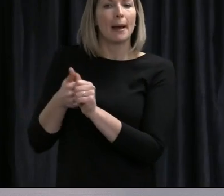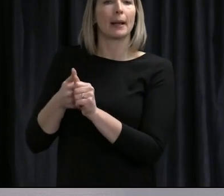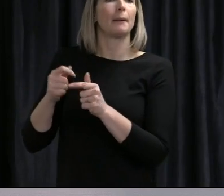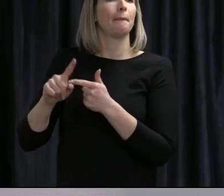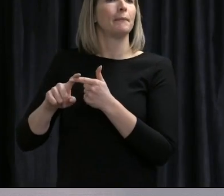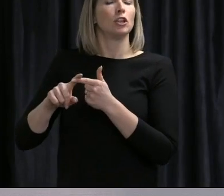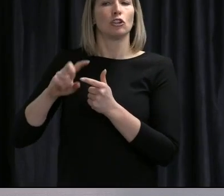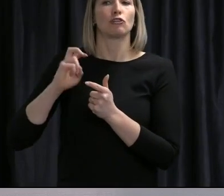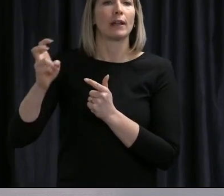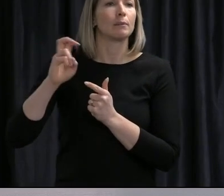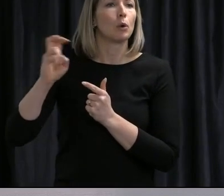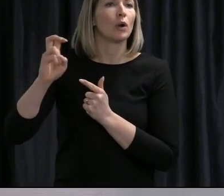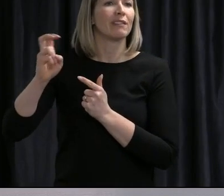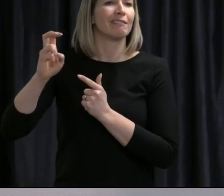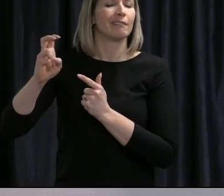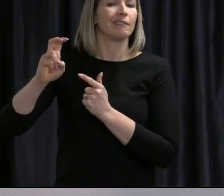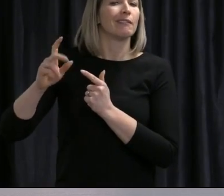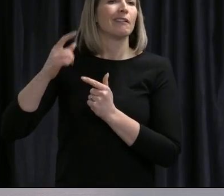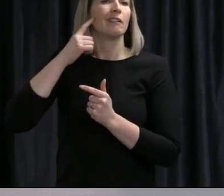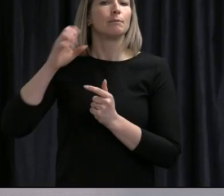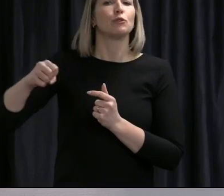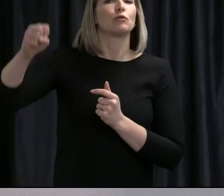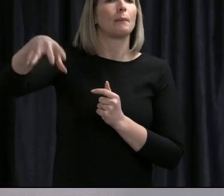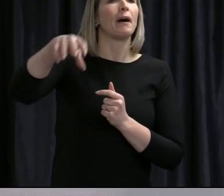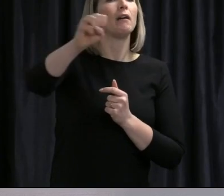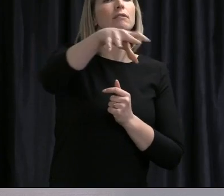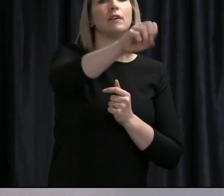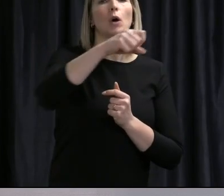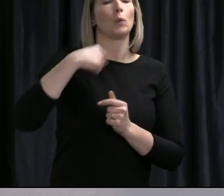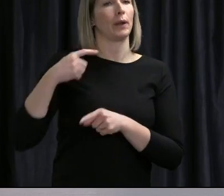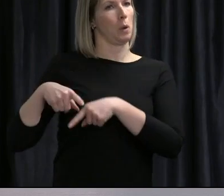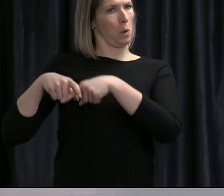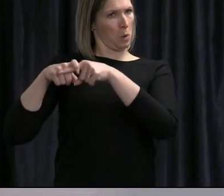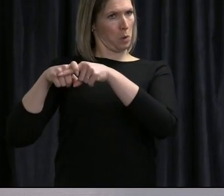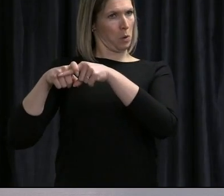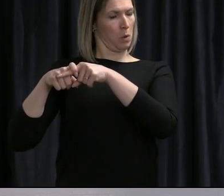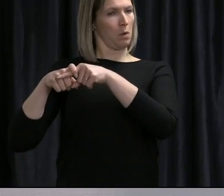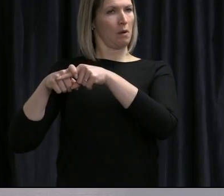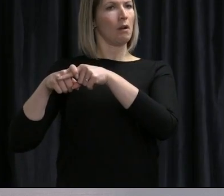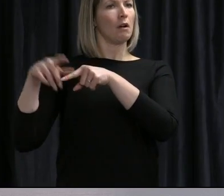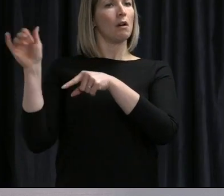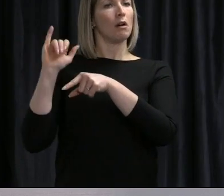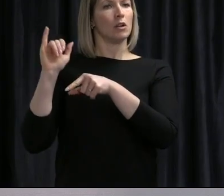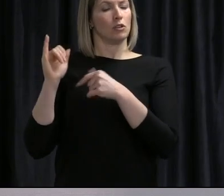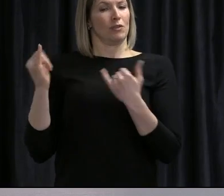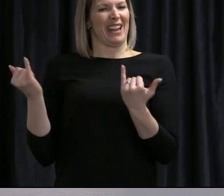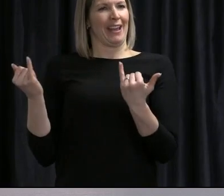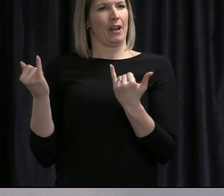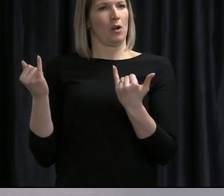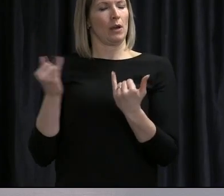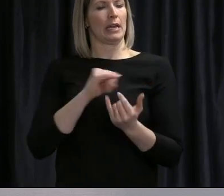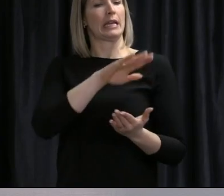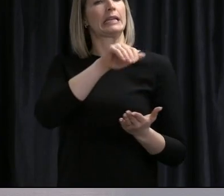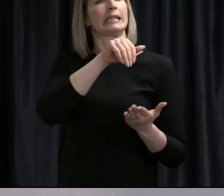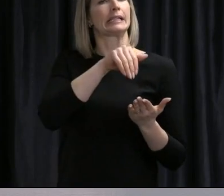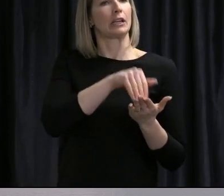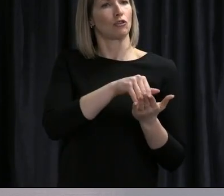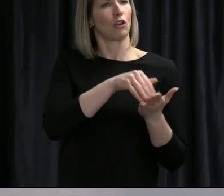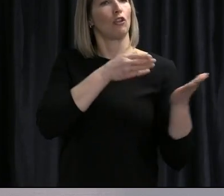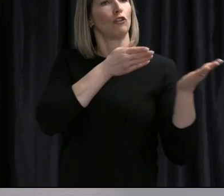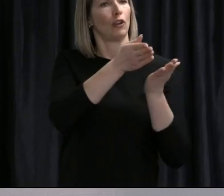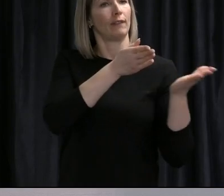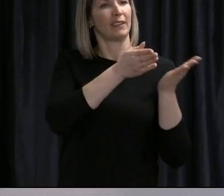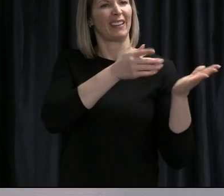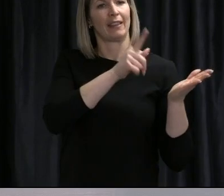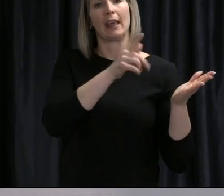transport ventilators, and we have been in contact with our central shared services supply